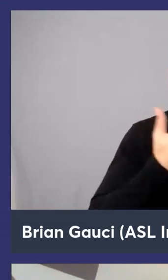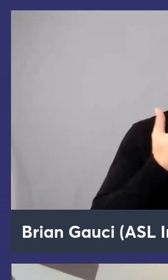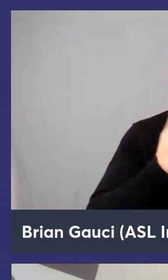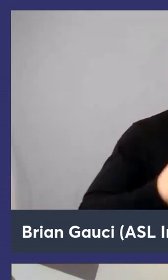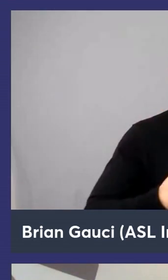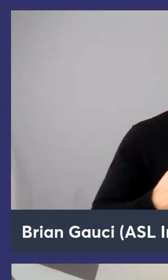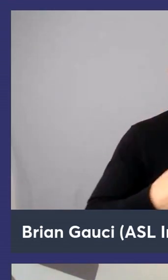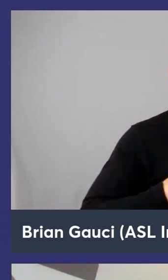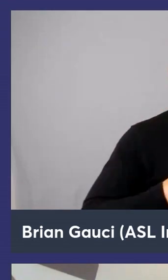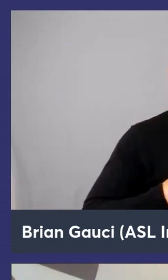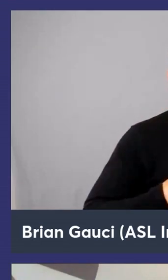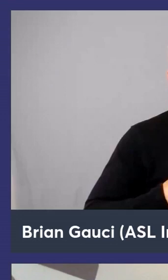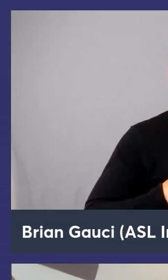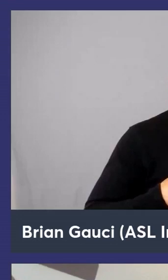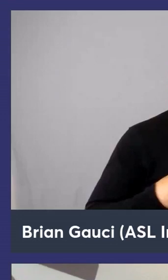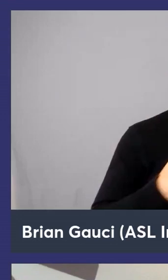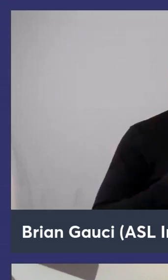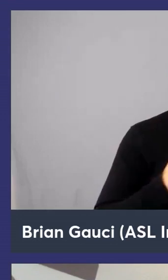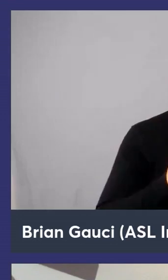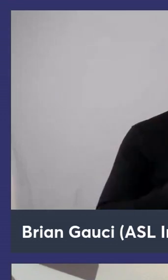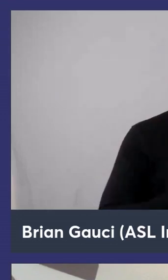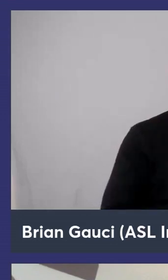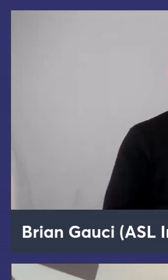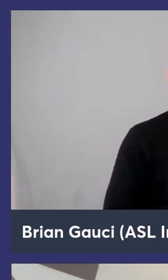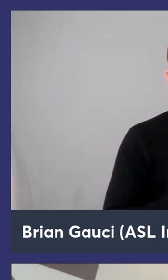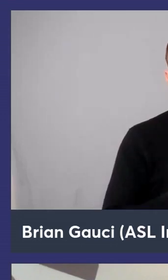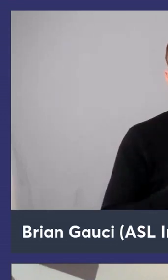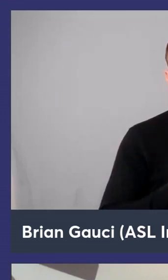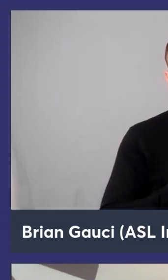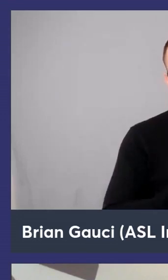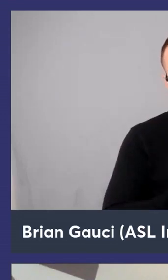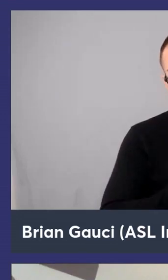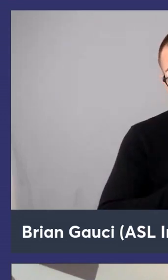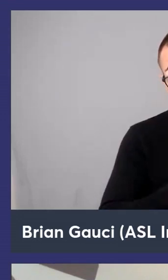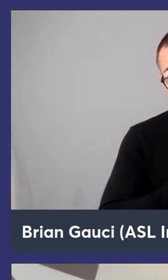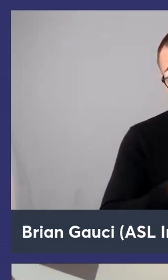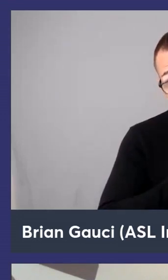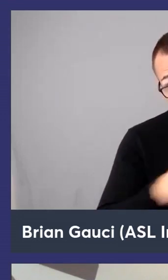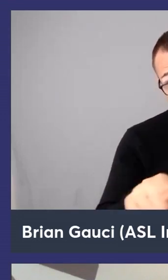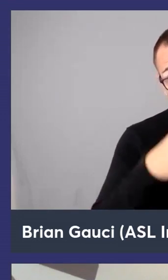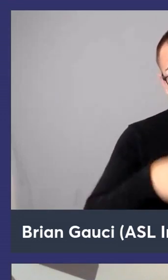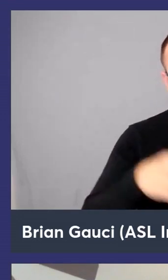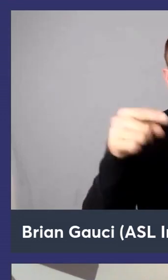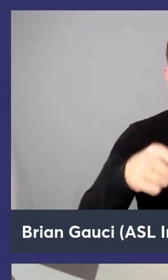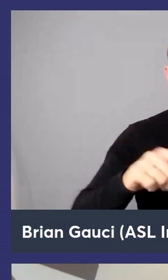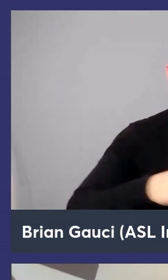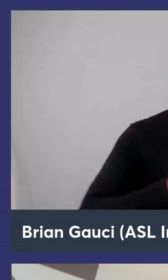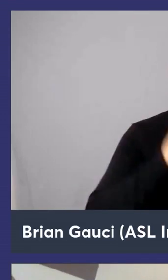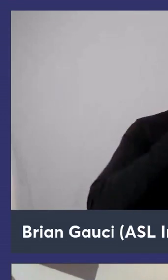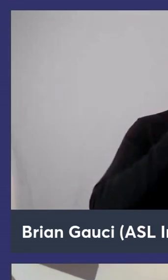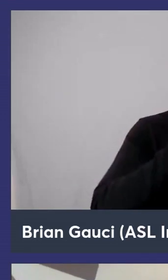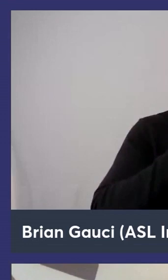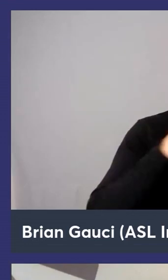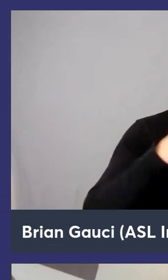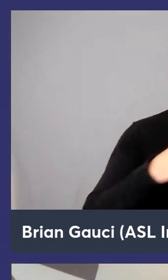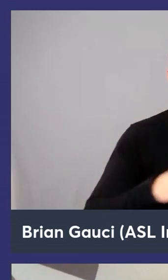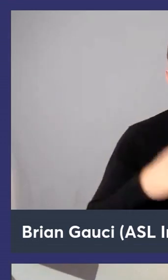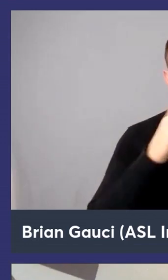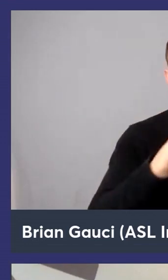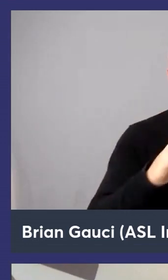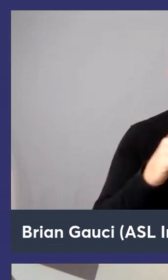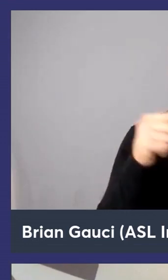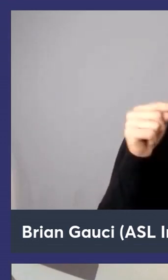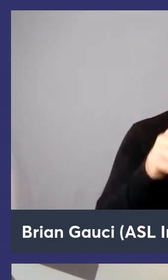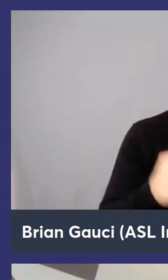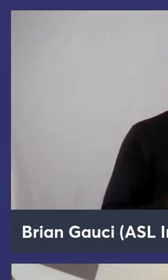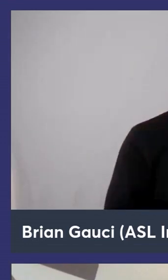you need to do is just push traffic to an endpoint and start searching and analyzing for your results. And I know one of the things